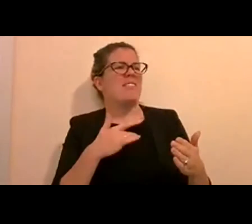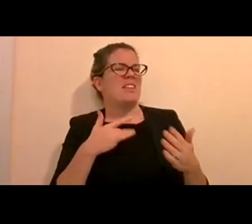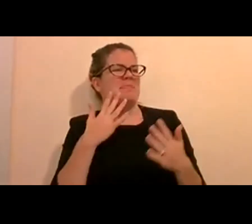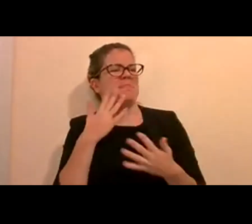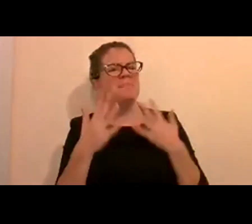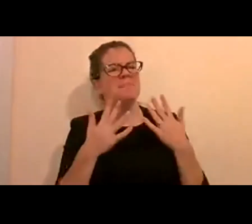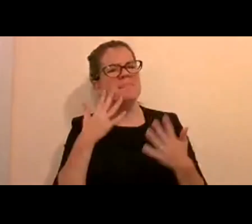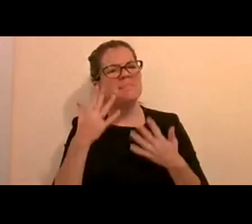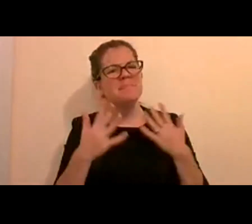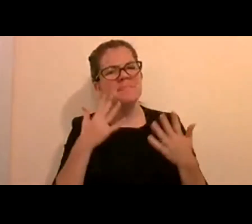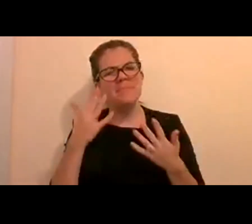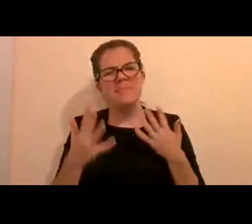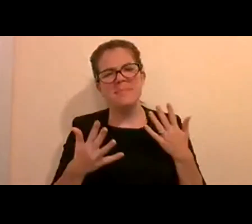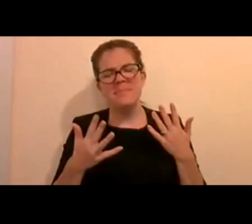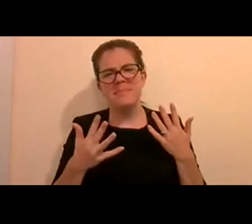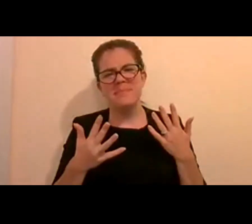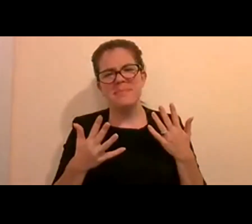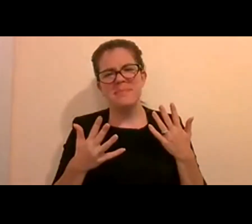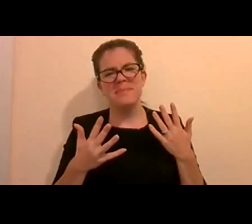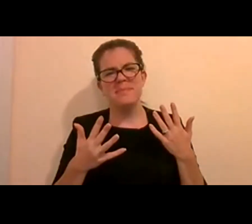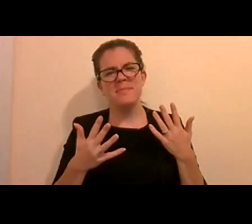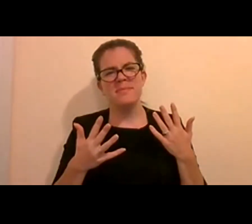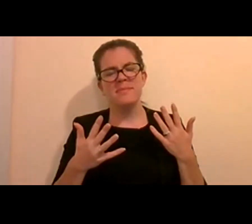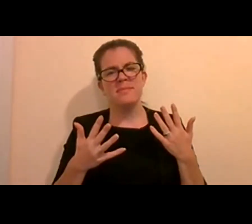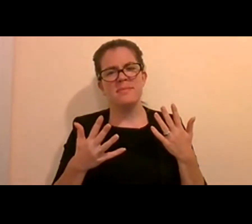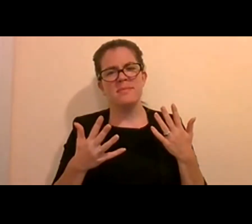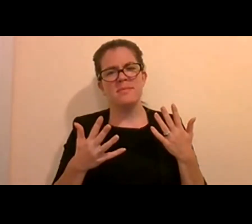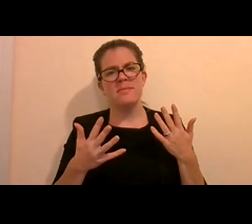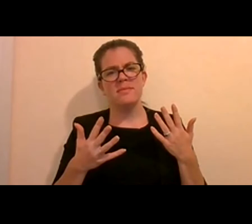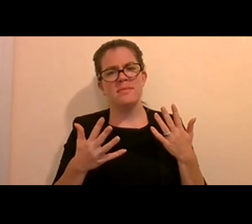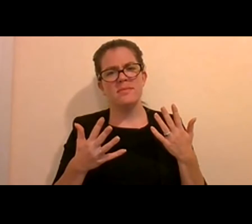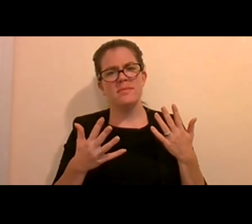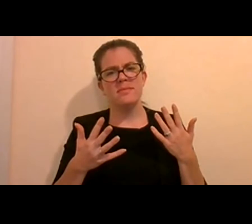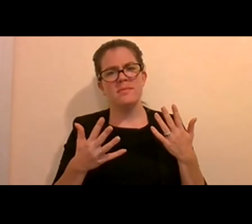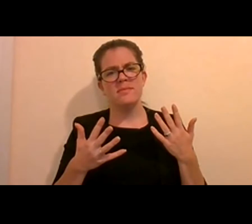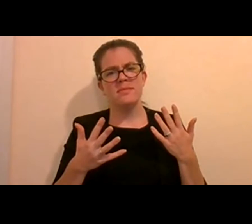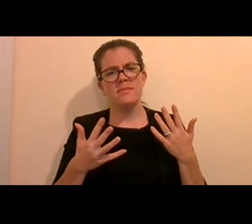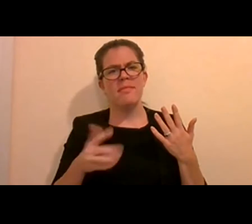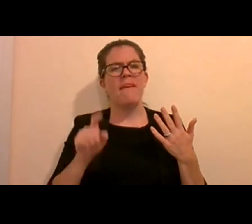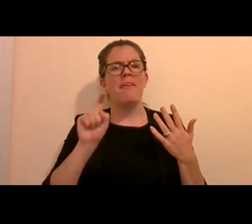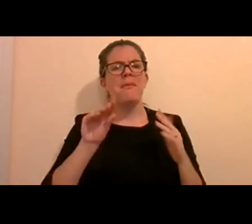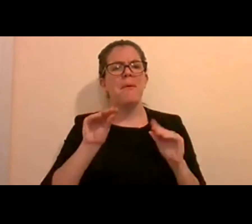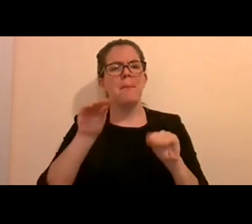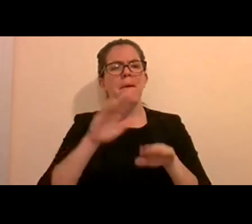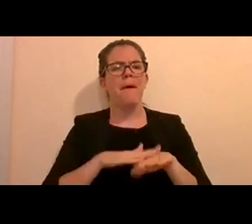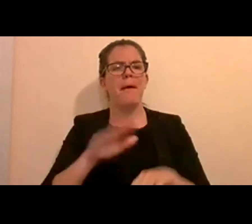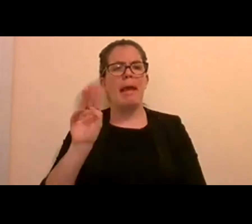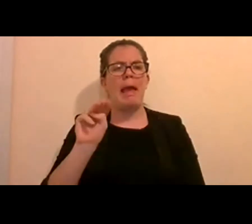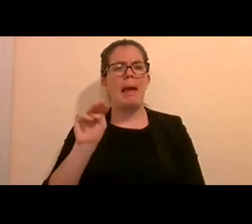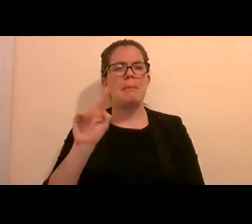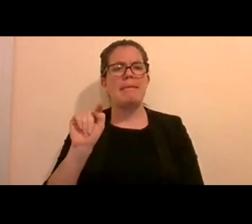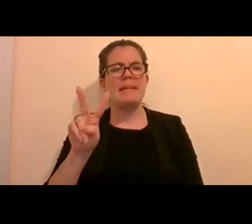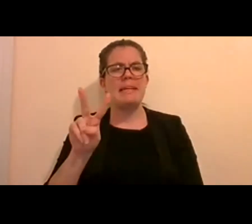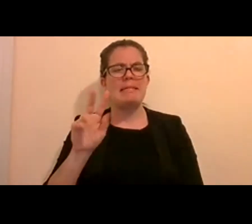terms of like, okay, this should be on MTV, or this should